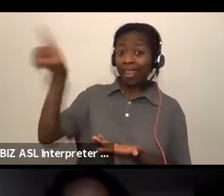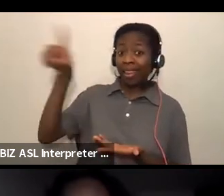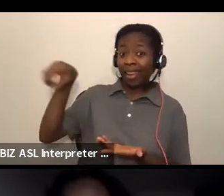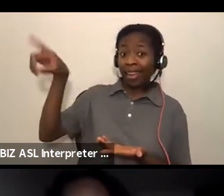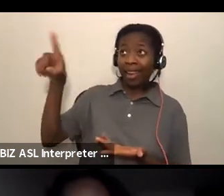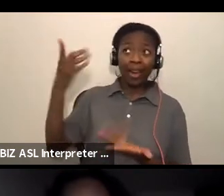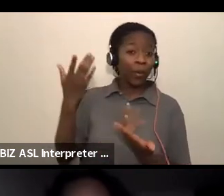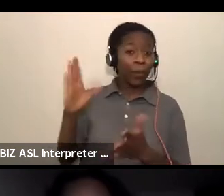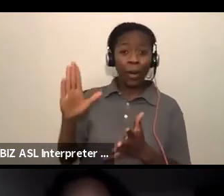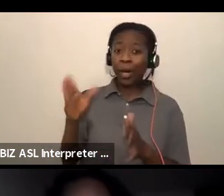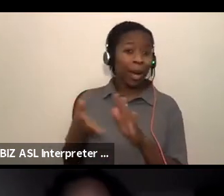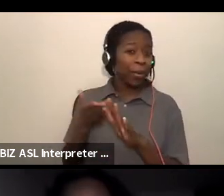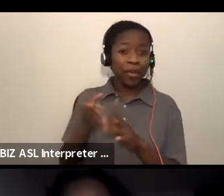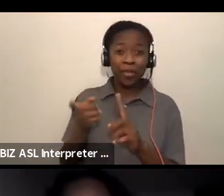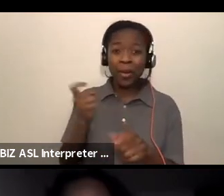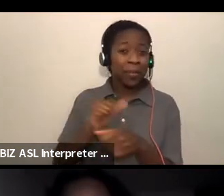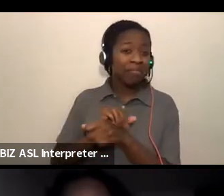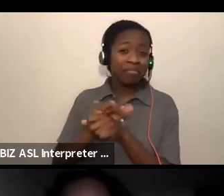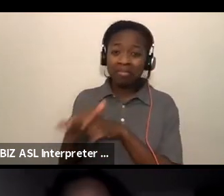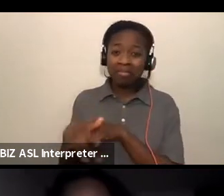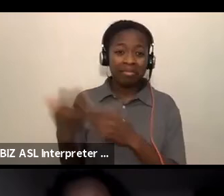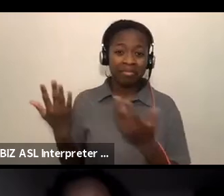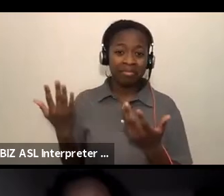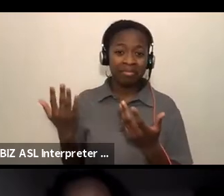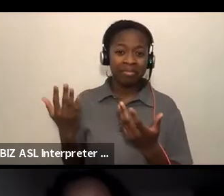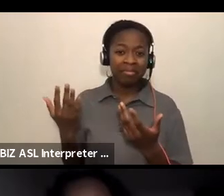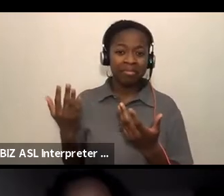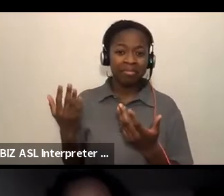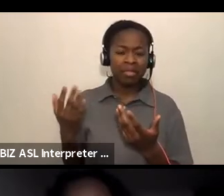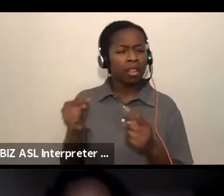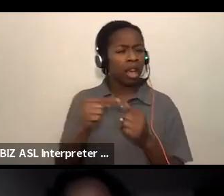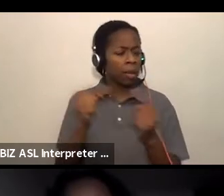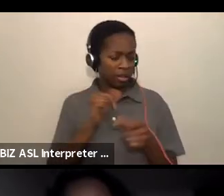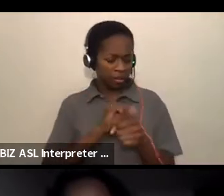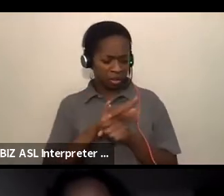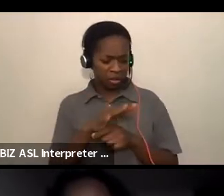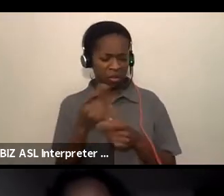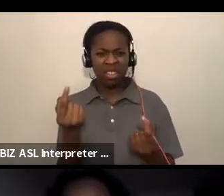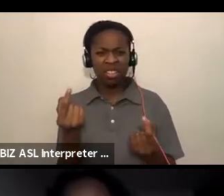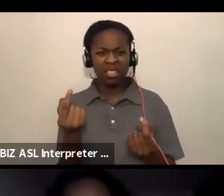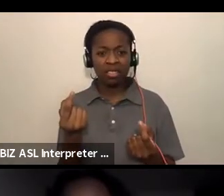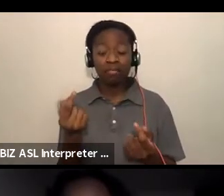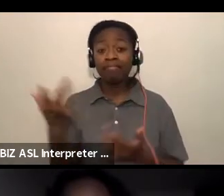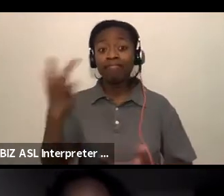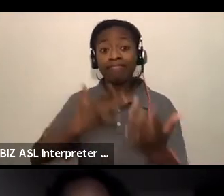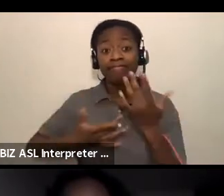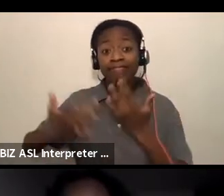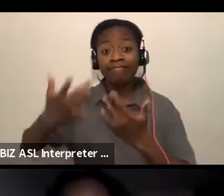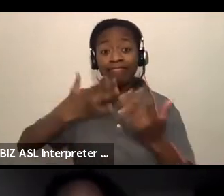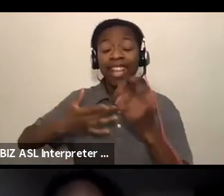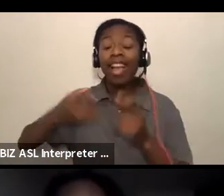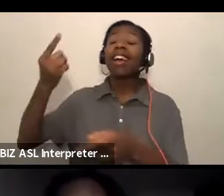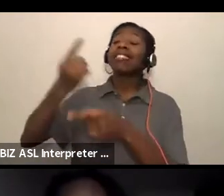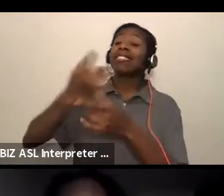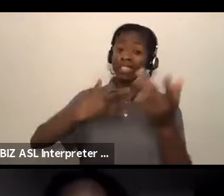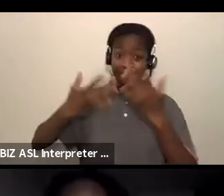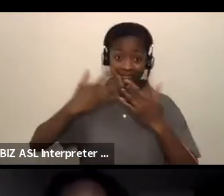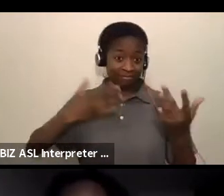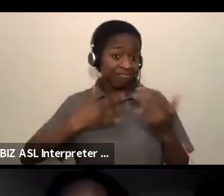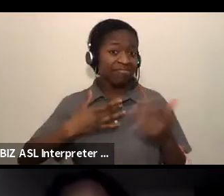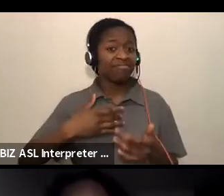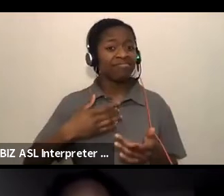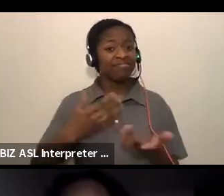of abundance. It's always like this. What's the opposite of abundance? It's a scarcity. It's scarcity or lack.